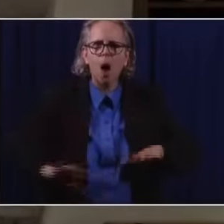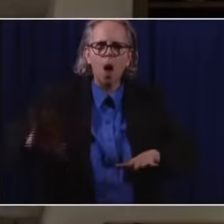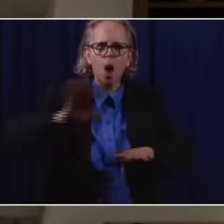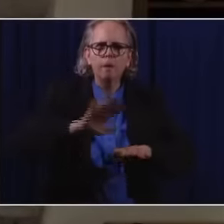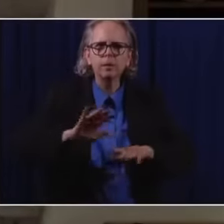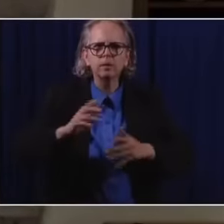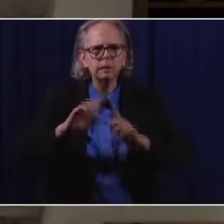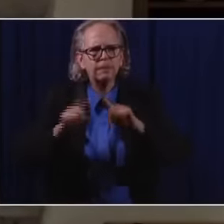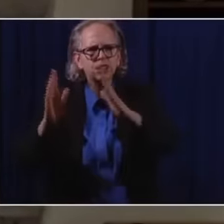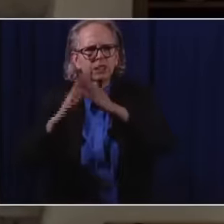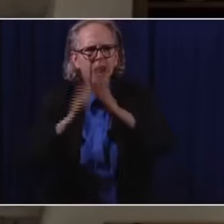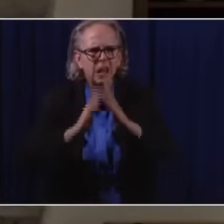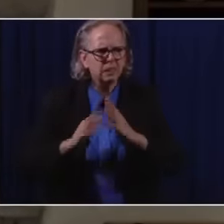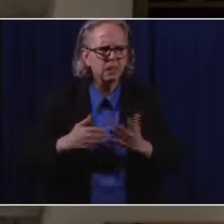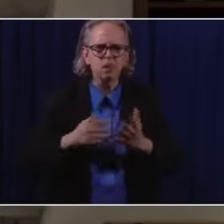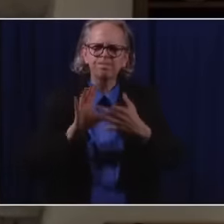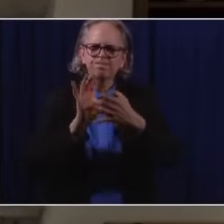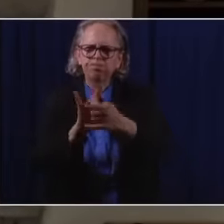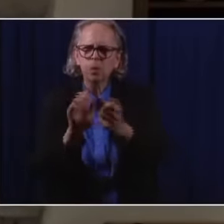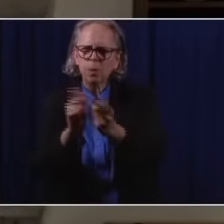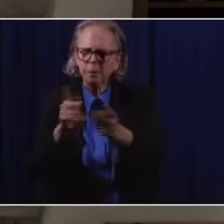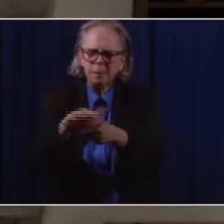region about what we're seeing in the numbers.